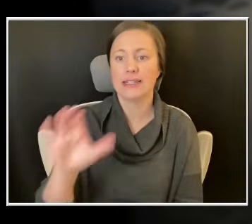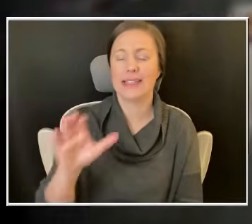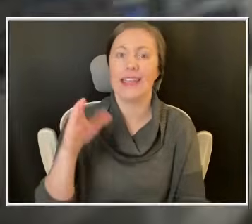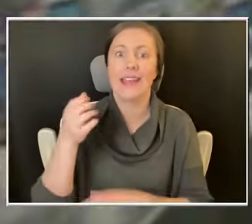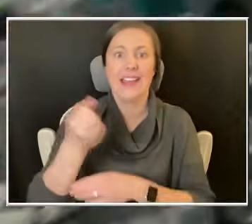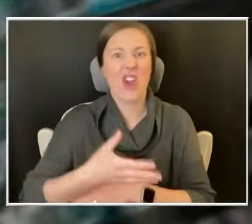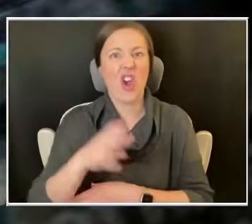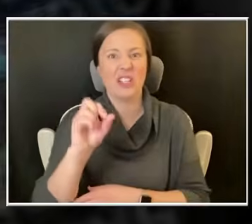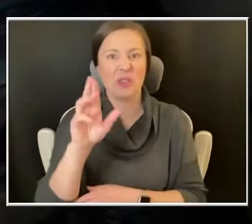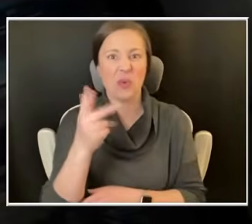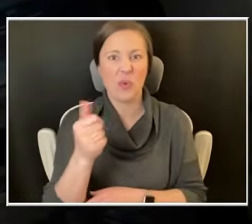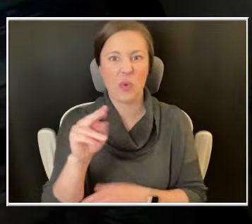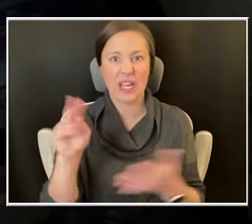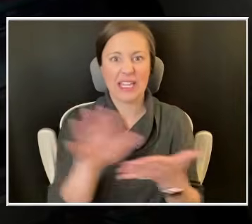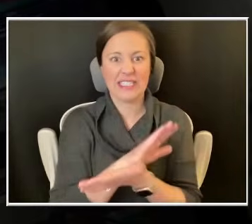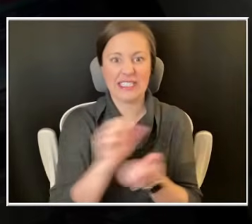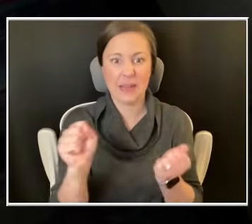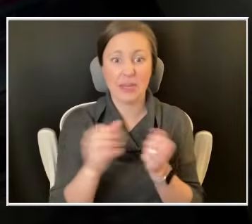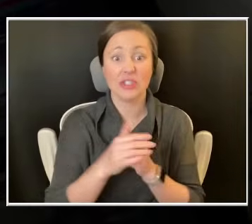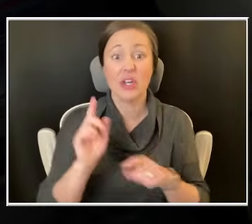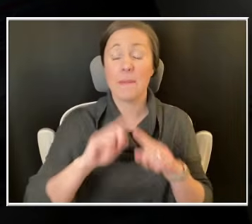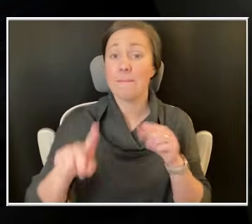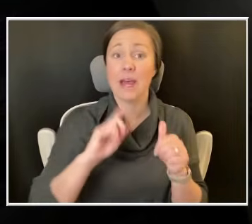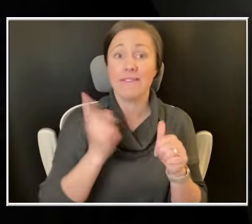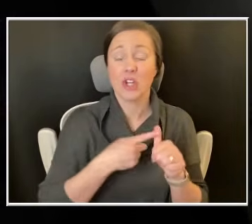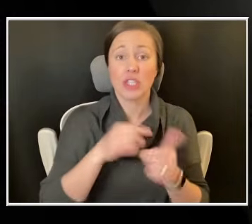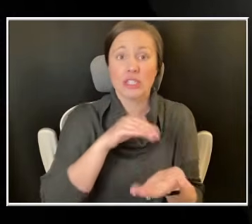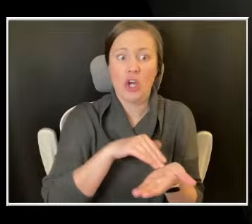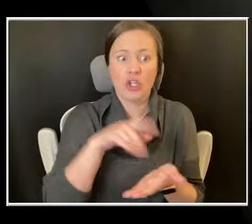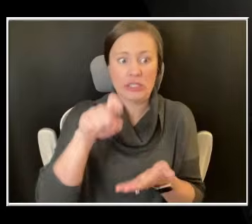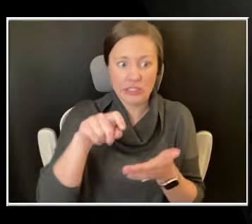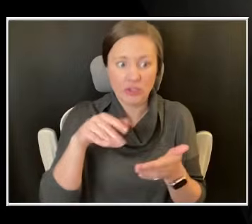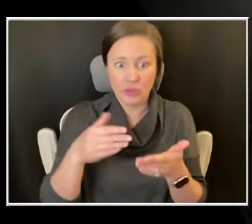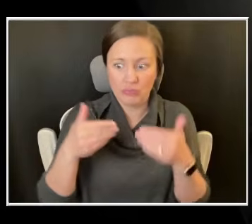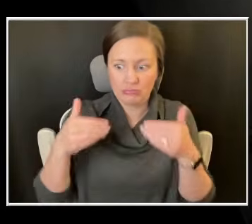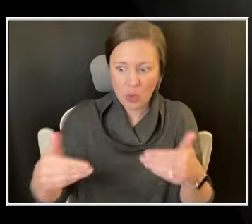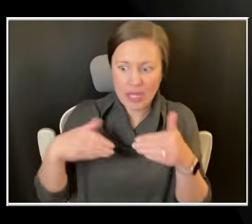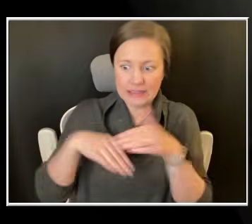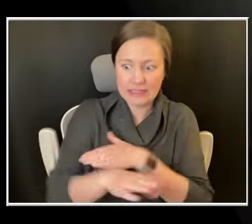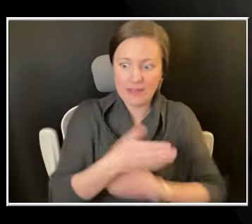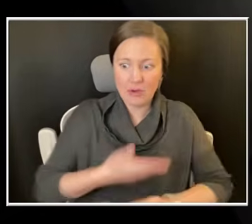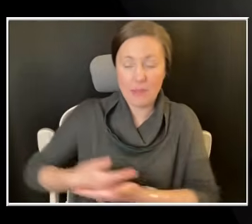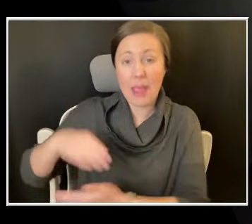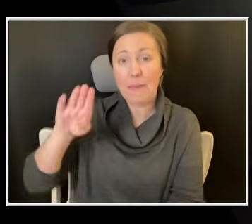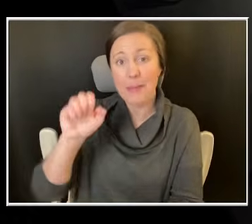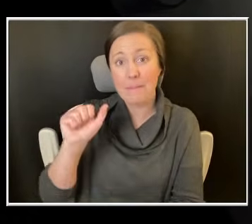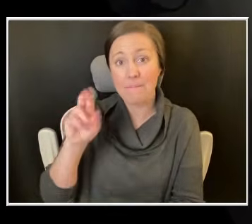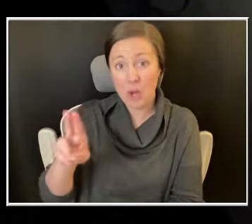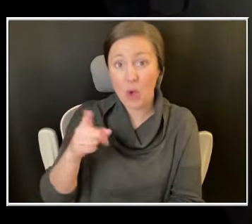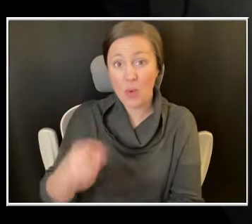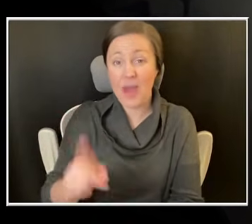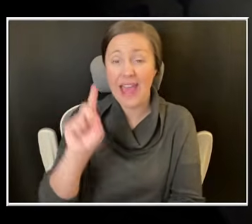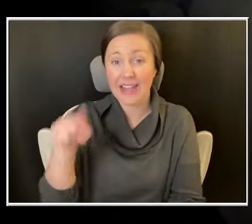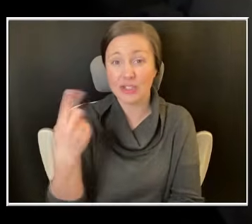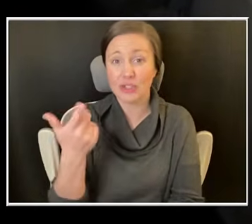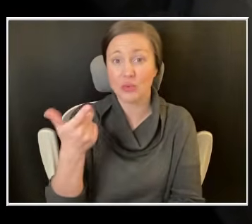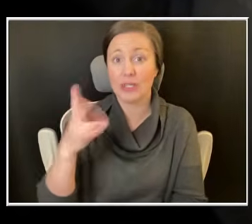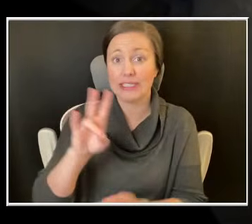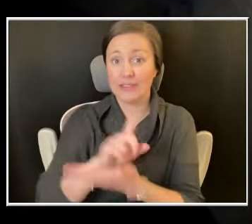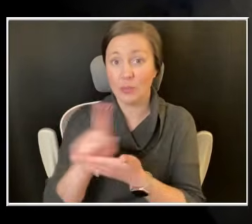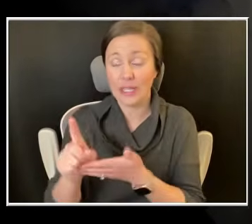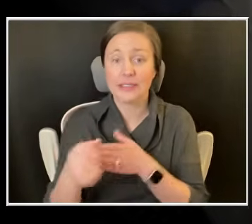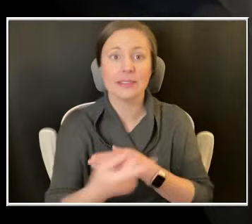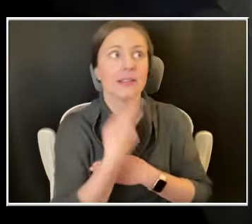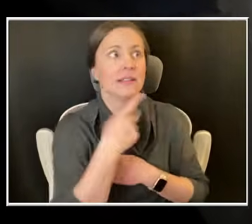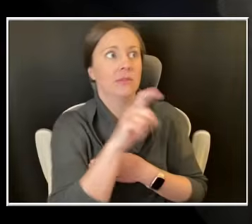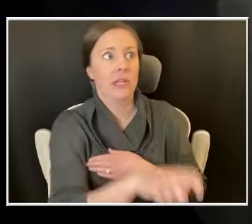damage. But first, doctors needed to deliver baby Beau at just 27 weeks. And they were like, we just need to do an emergency